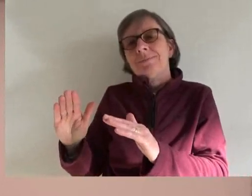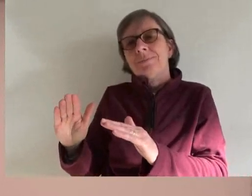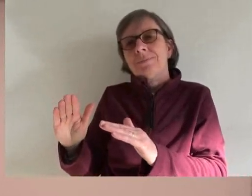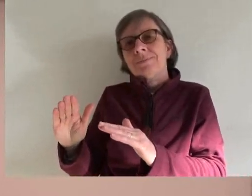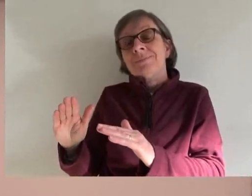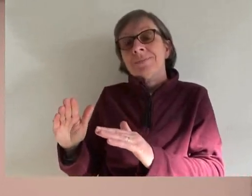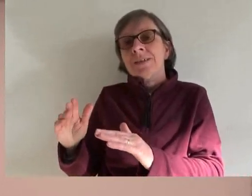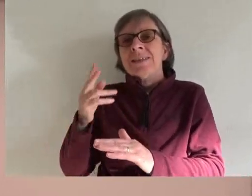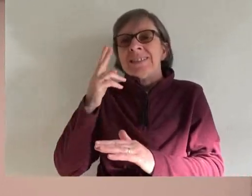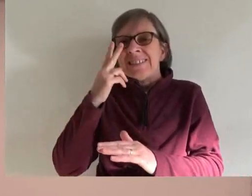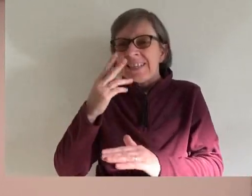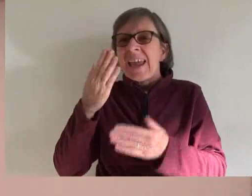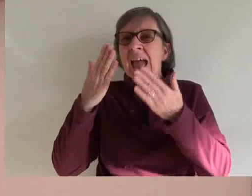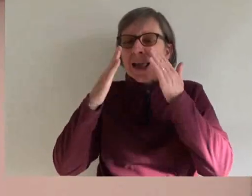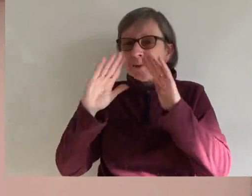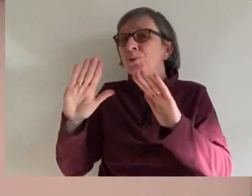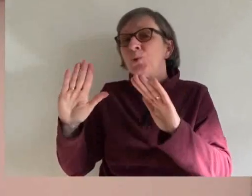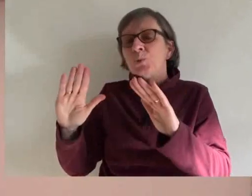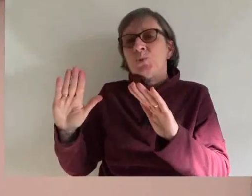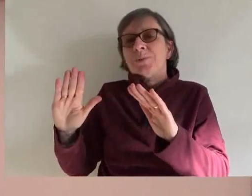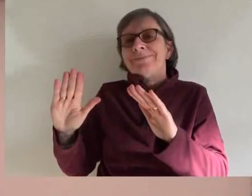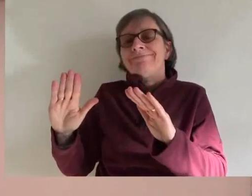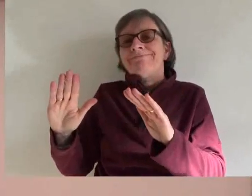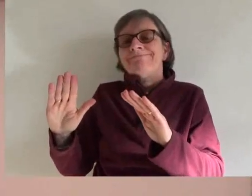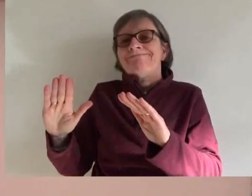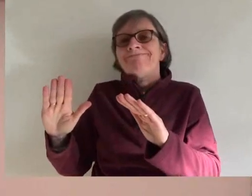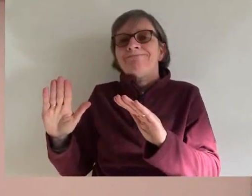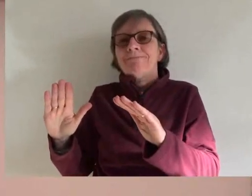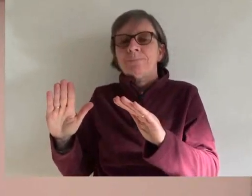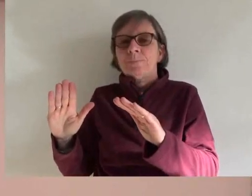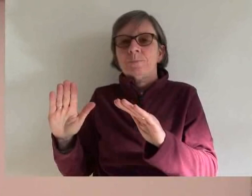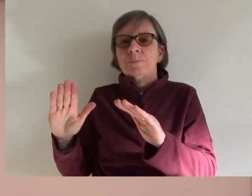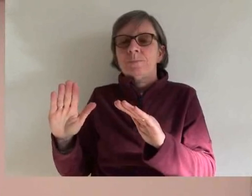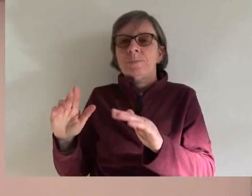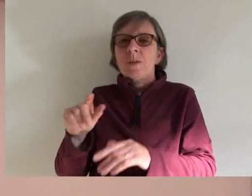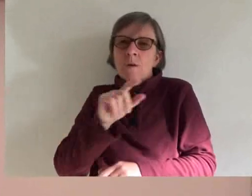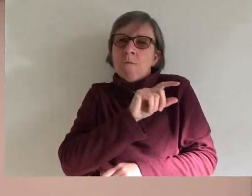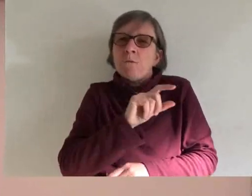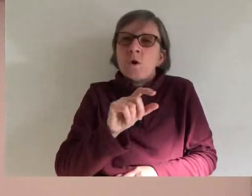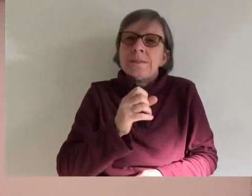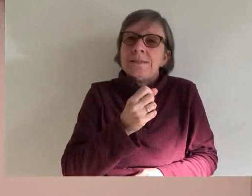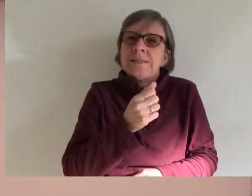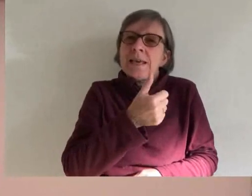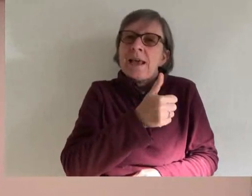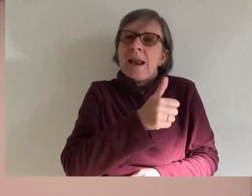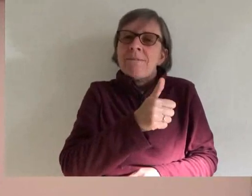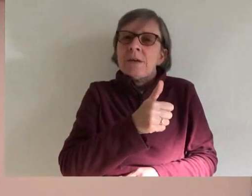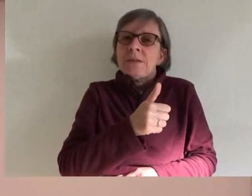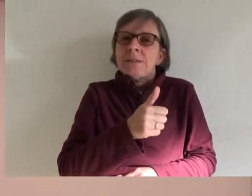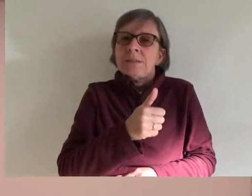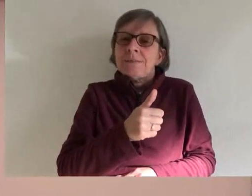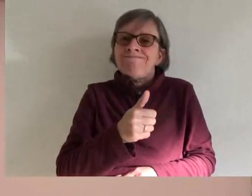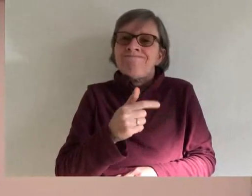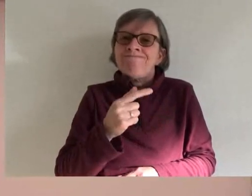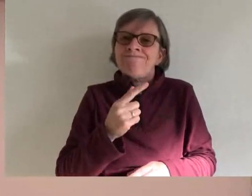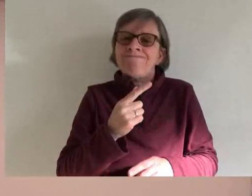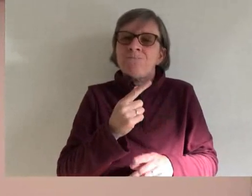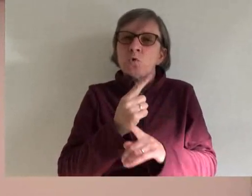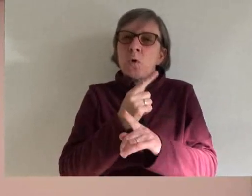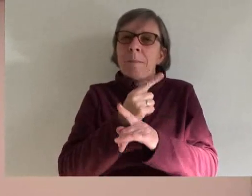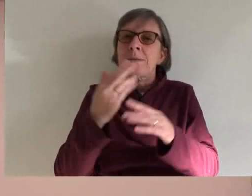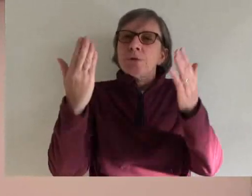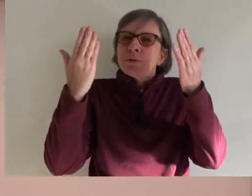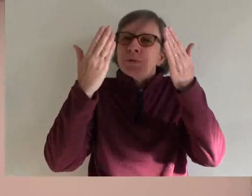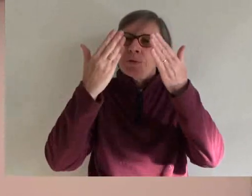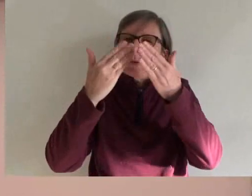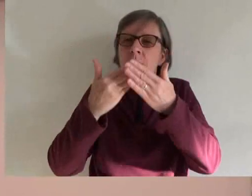actions that people take. And he talks about, in verse 11, being in that darkness.